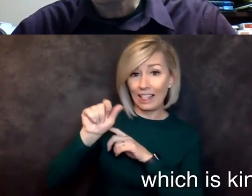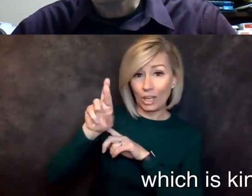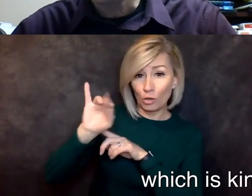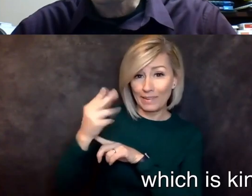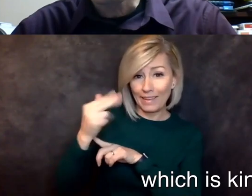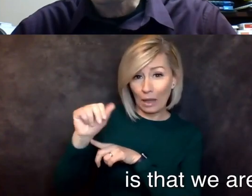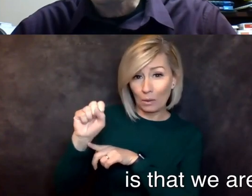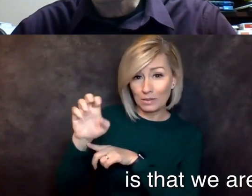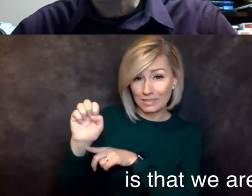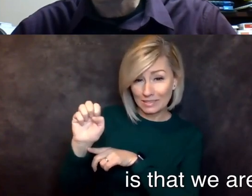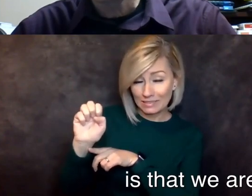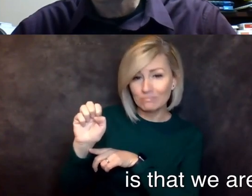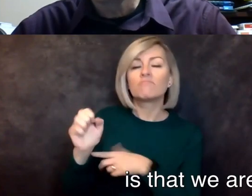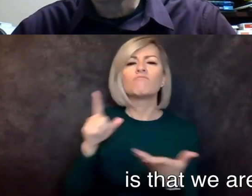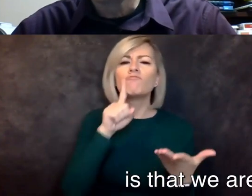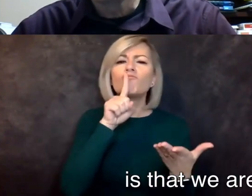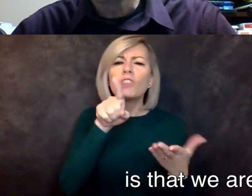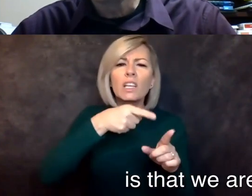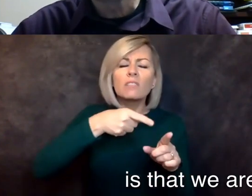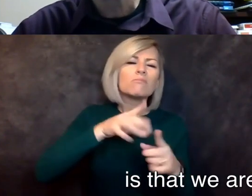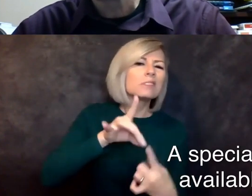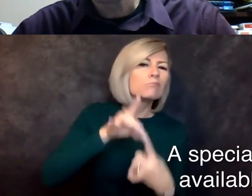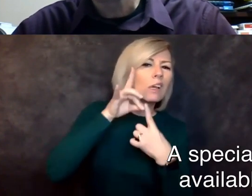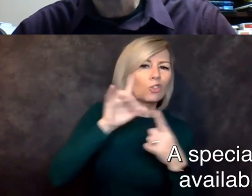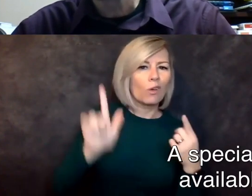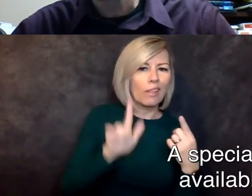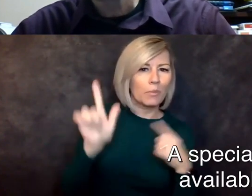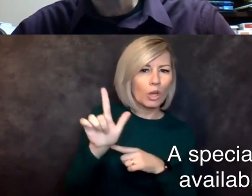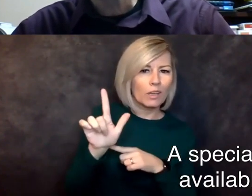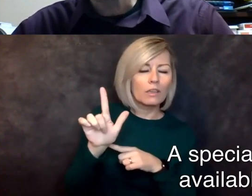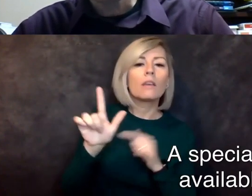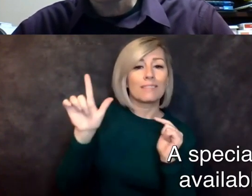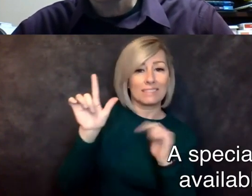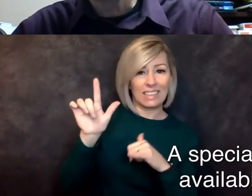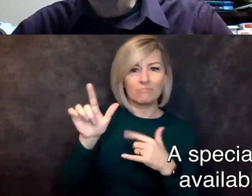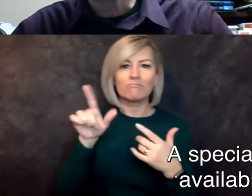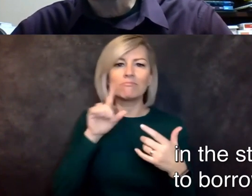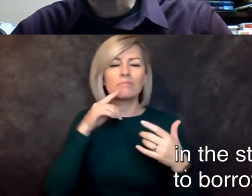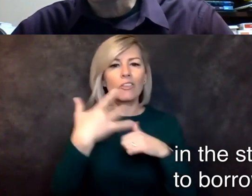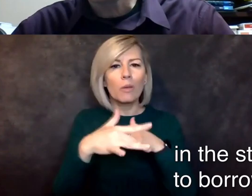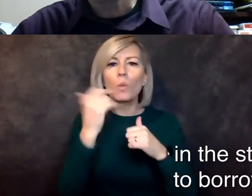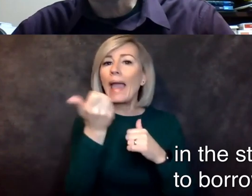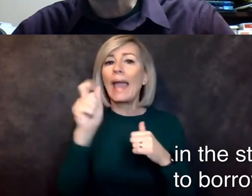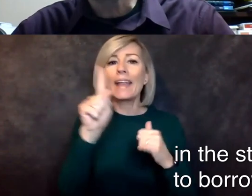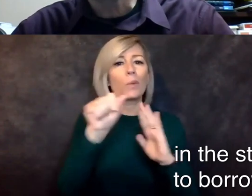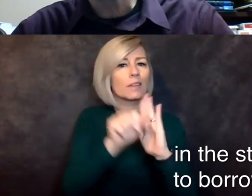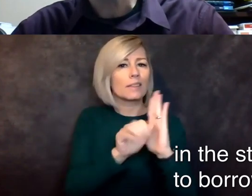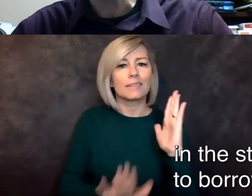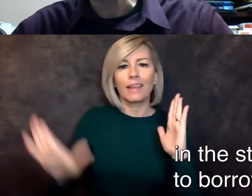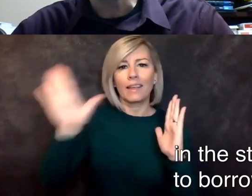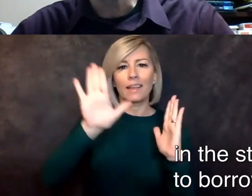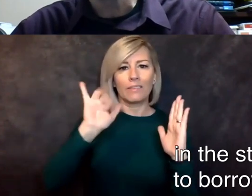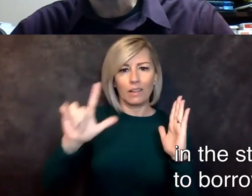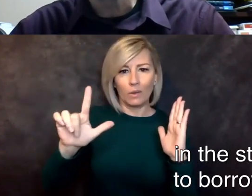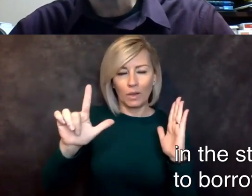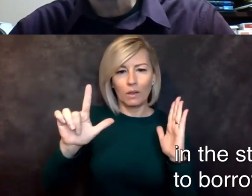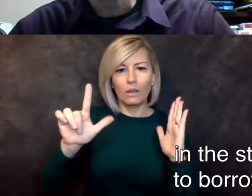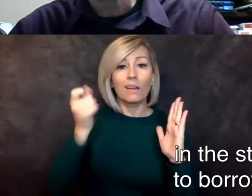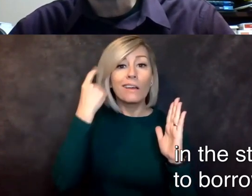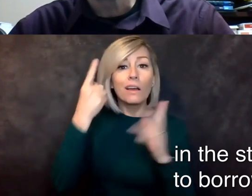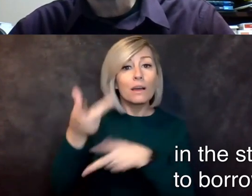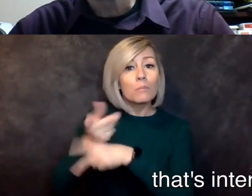mouthful, is that we're a special library. A special library that's available to anyone in the state of Illinois to borrow